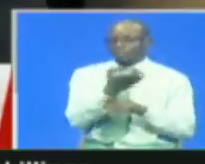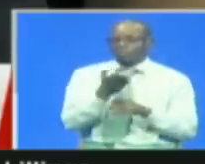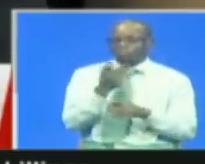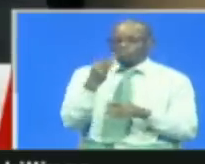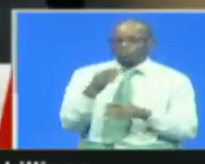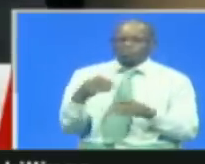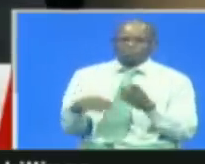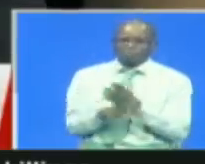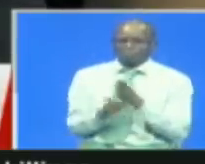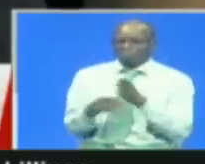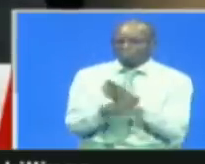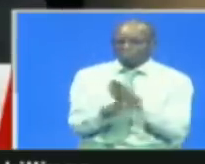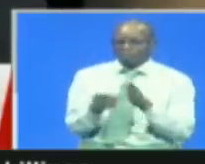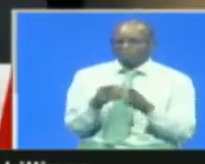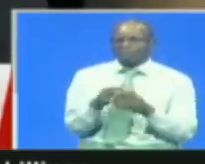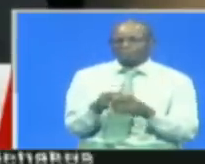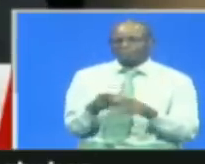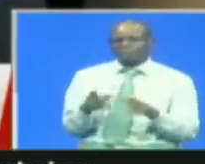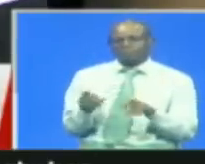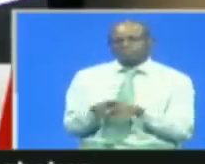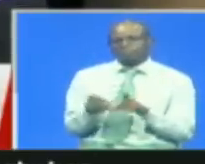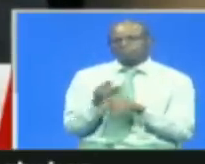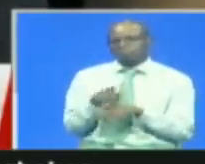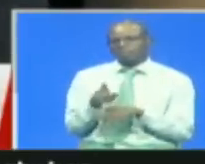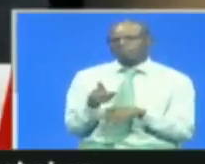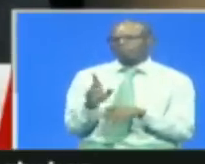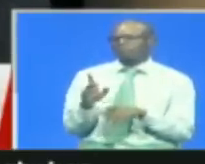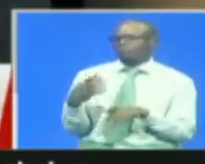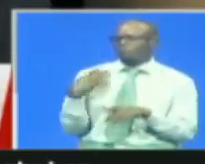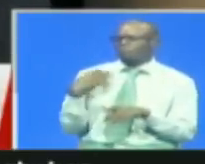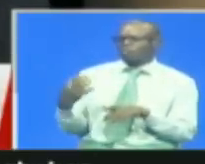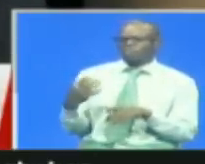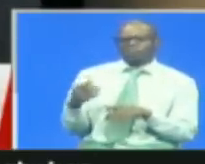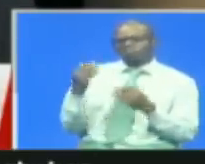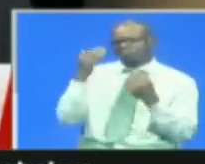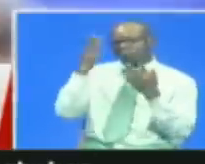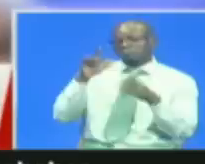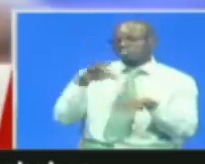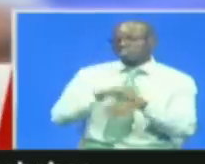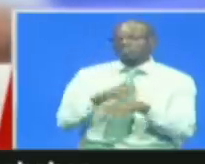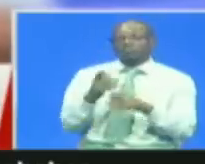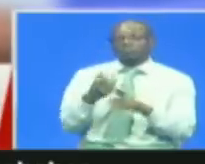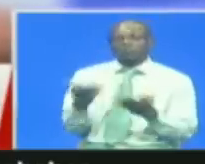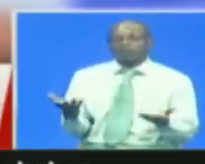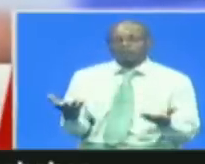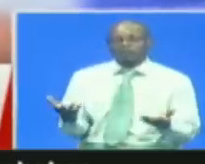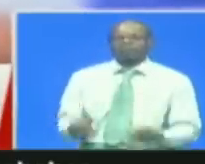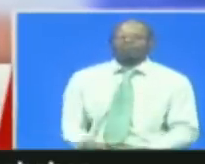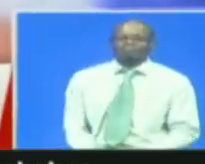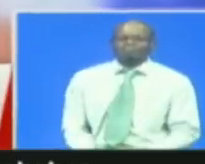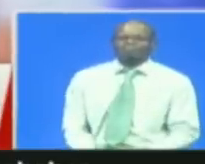the extravagance and the questions about the source of his immense wealth.